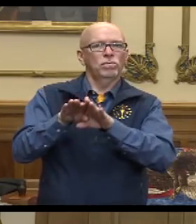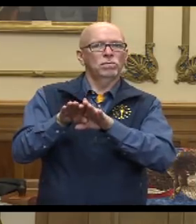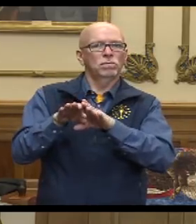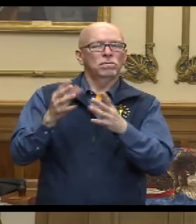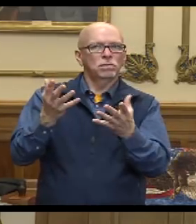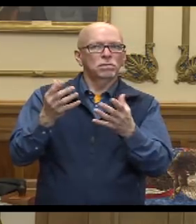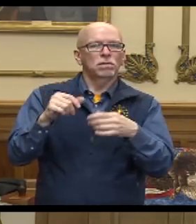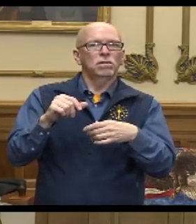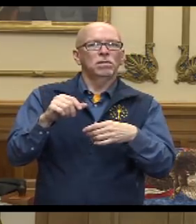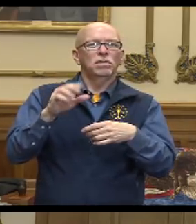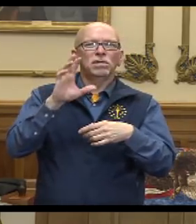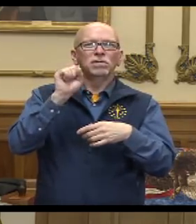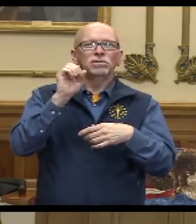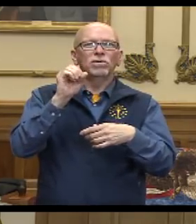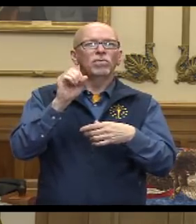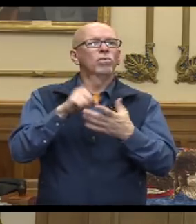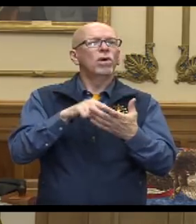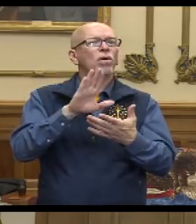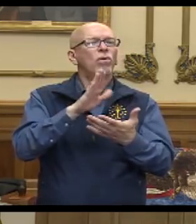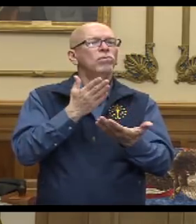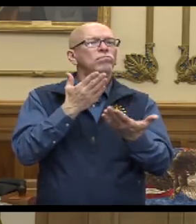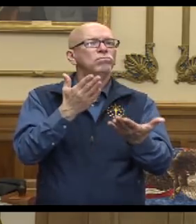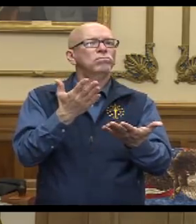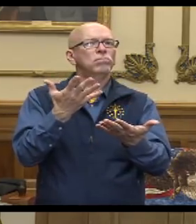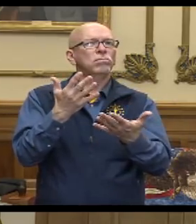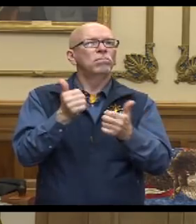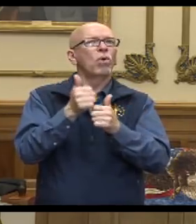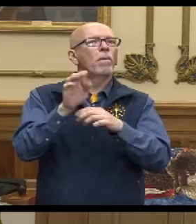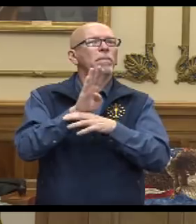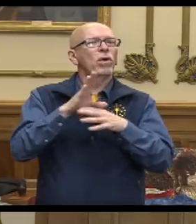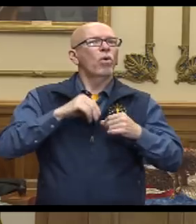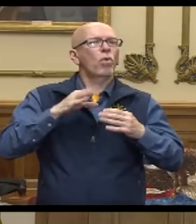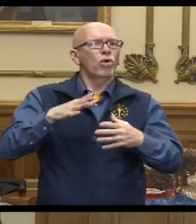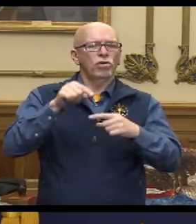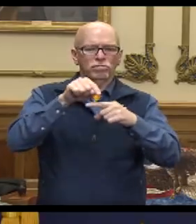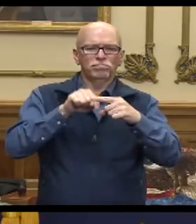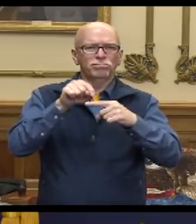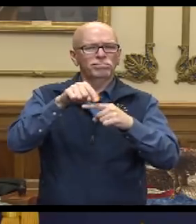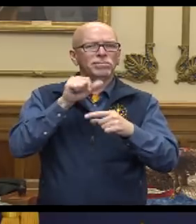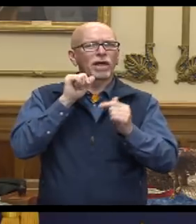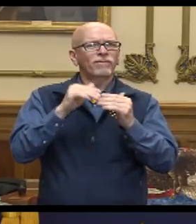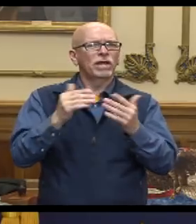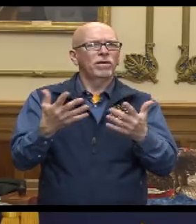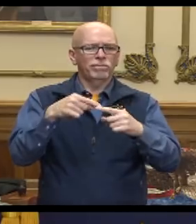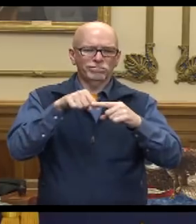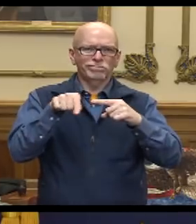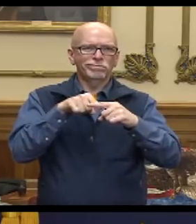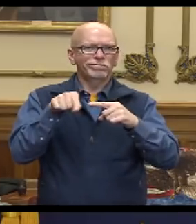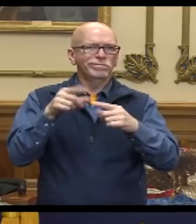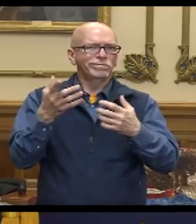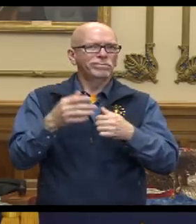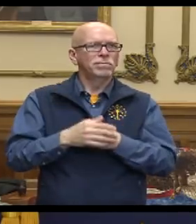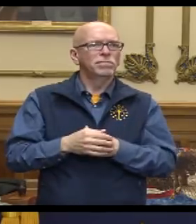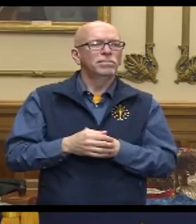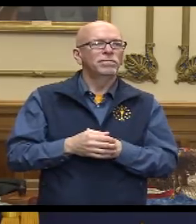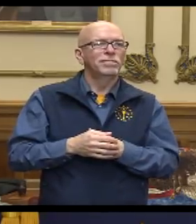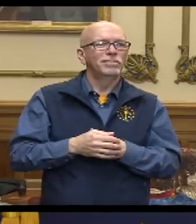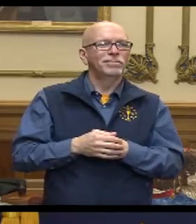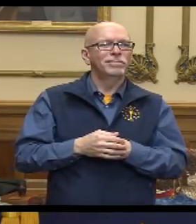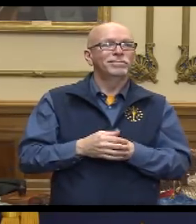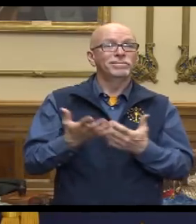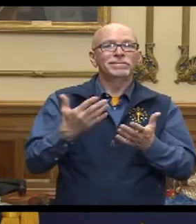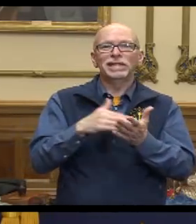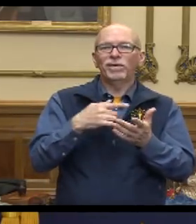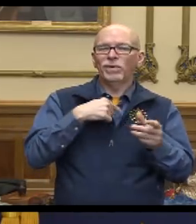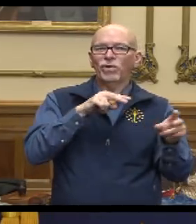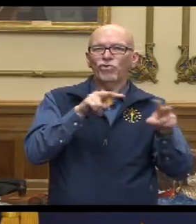not be able to open. So what would you say to some of those business owners that might be upset by that on the south side of 96th Street? Well, I mean, again, we